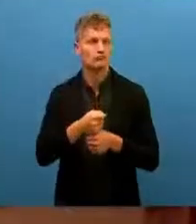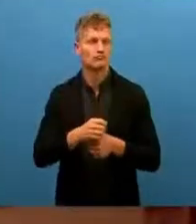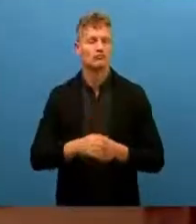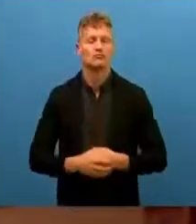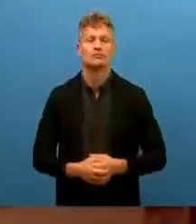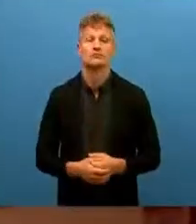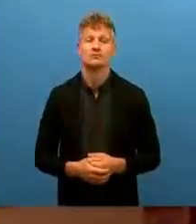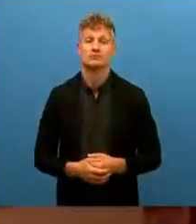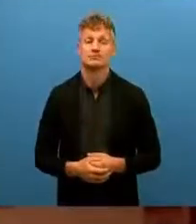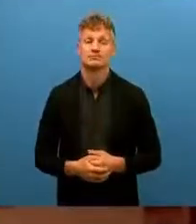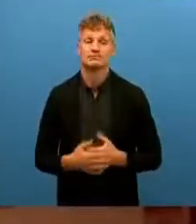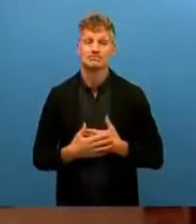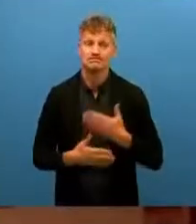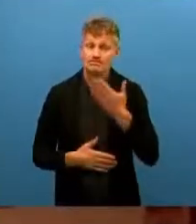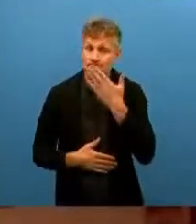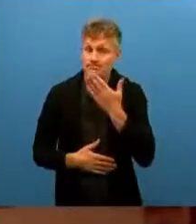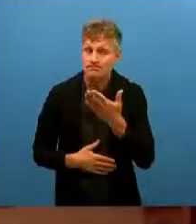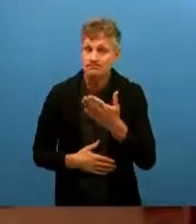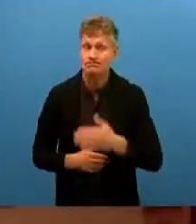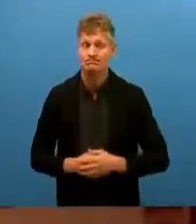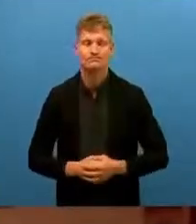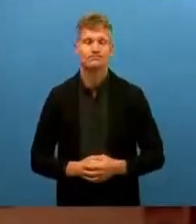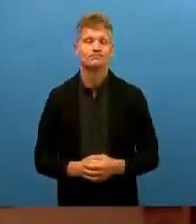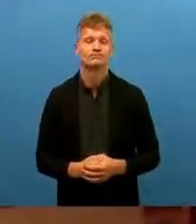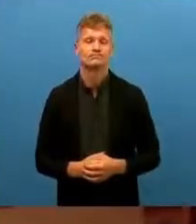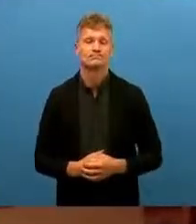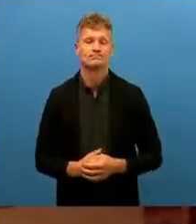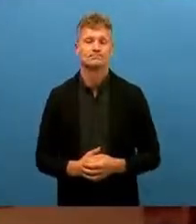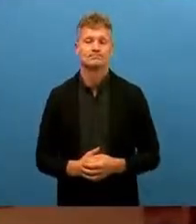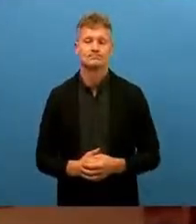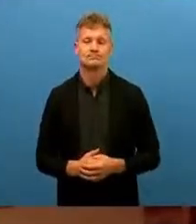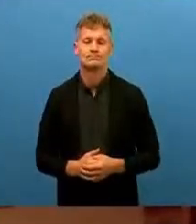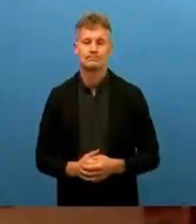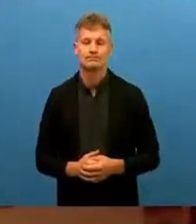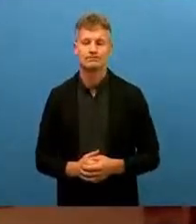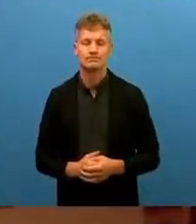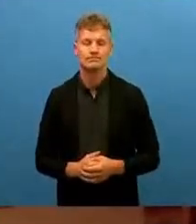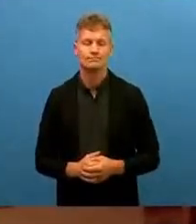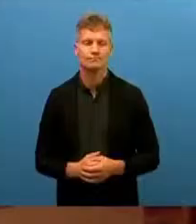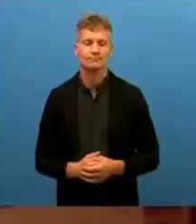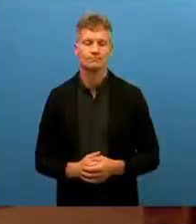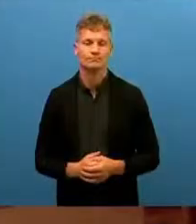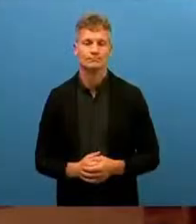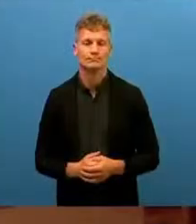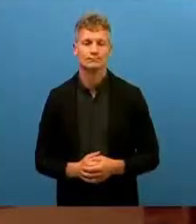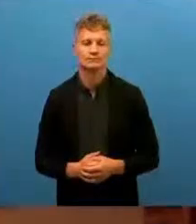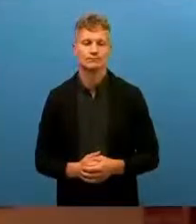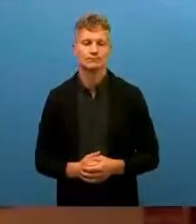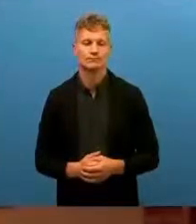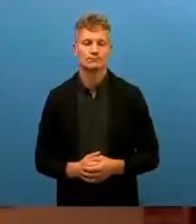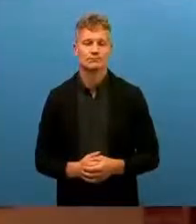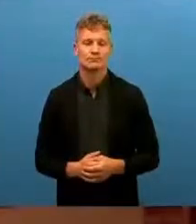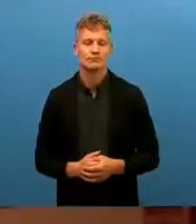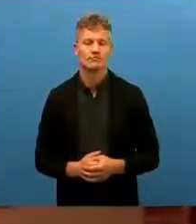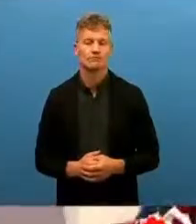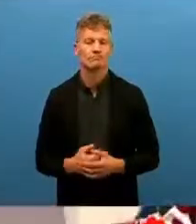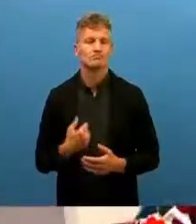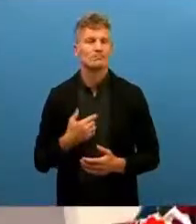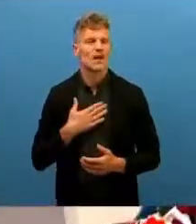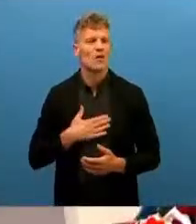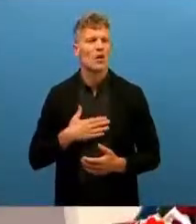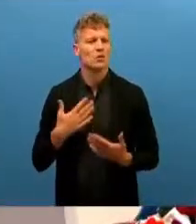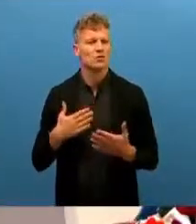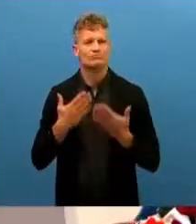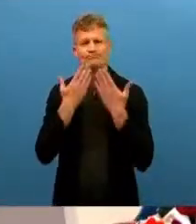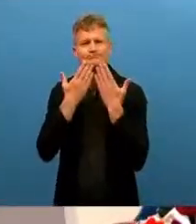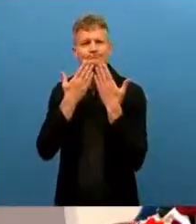Muchas gracias, señor. Thank you very much, Chair. At the outset, I'd like to thank the distinguished